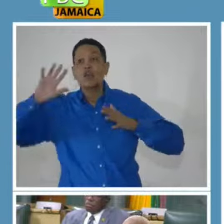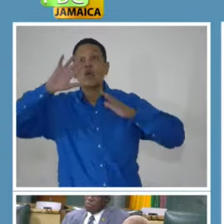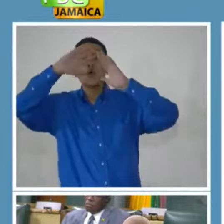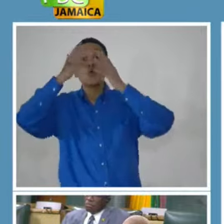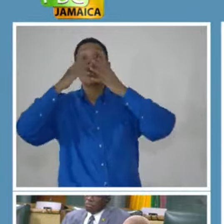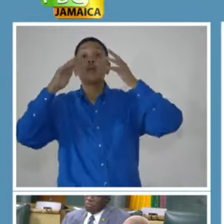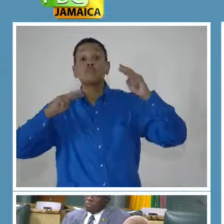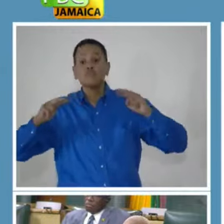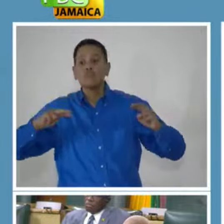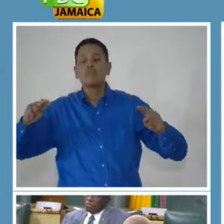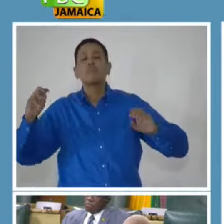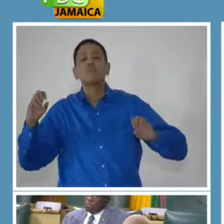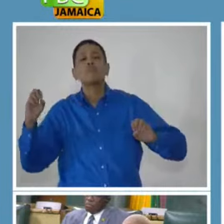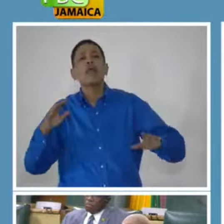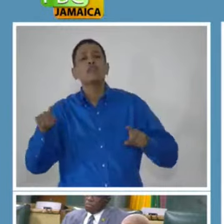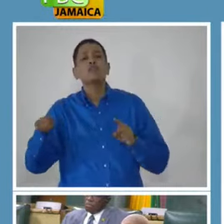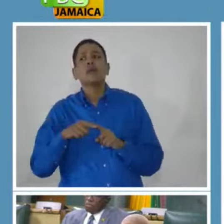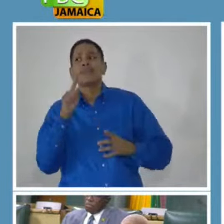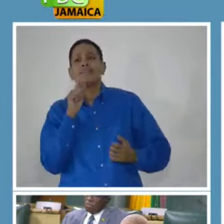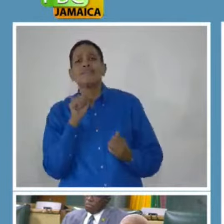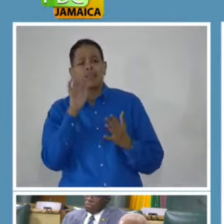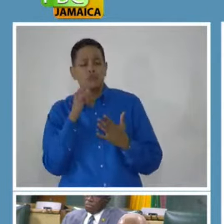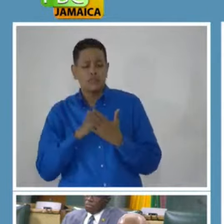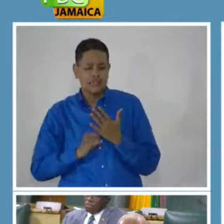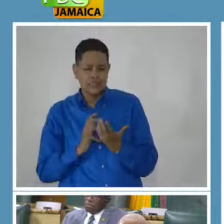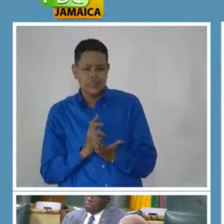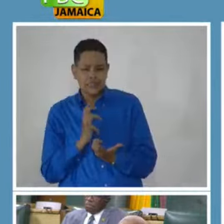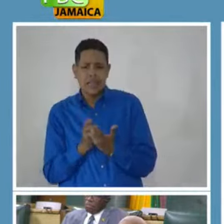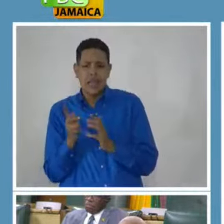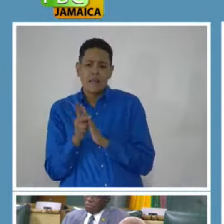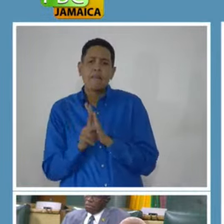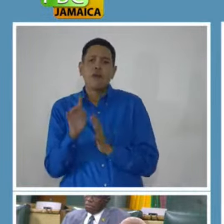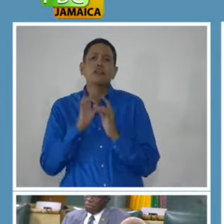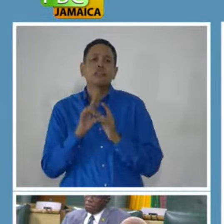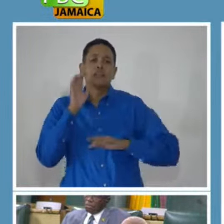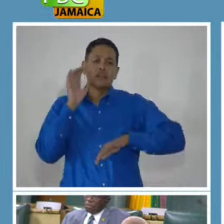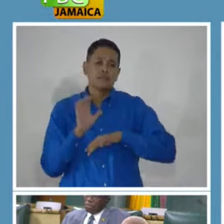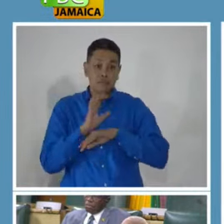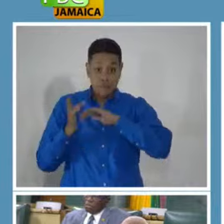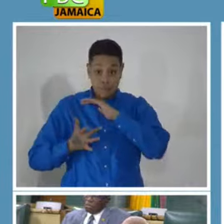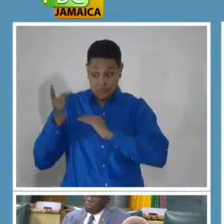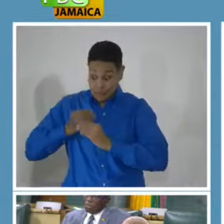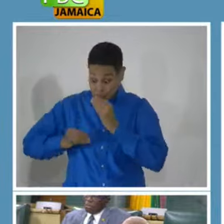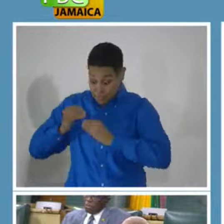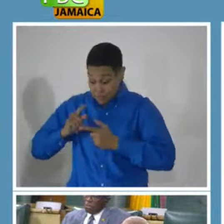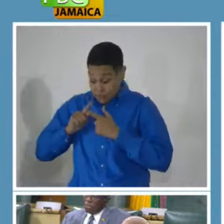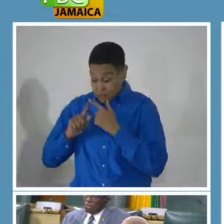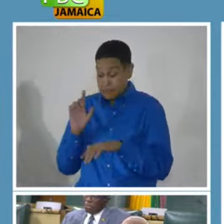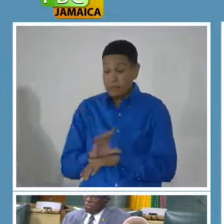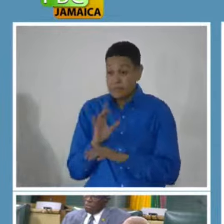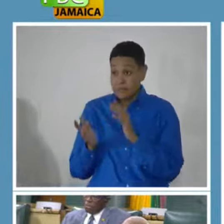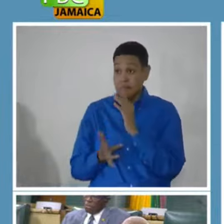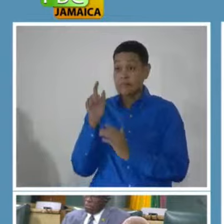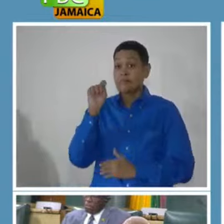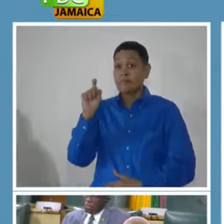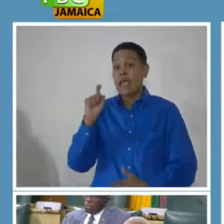world face when designing policies on digital trade and digital